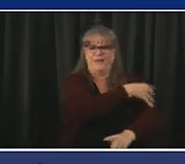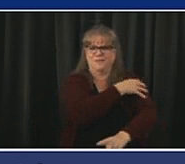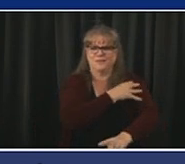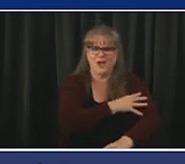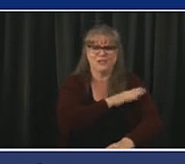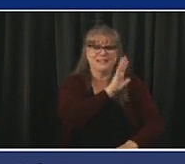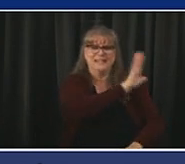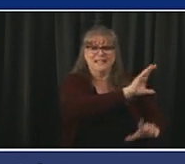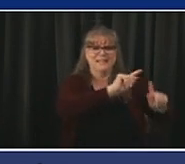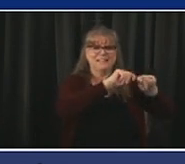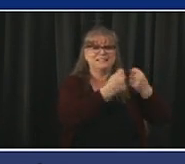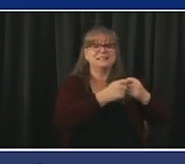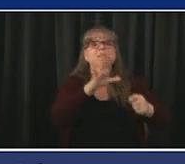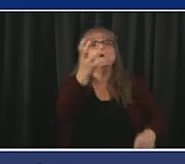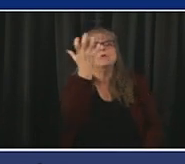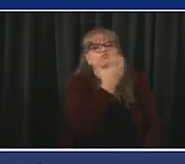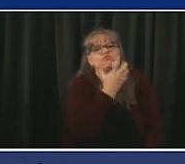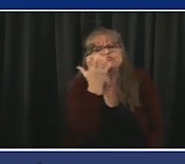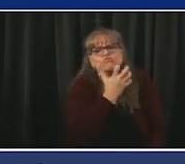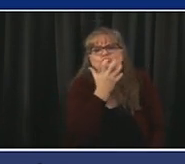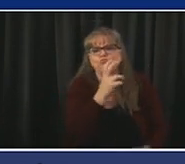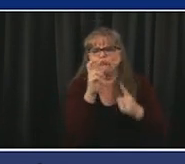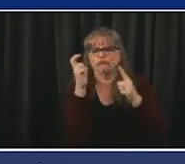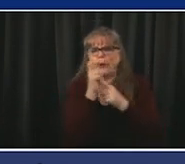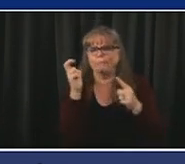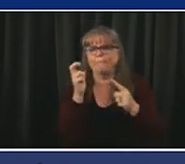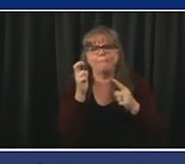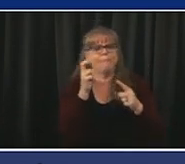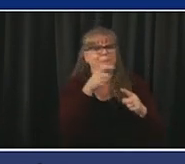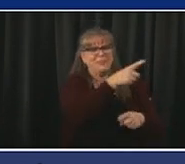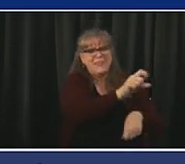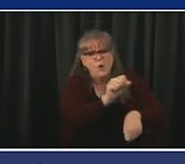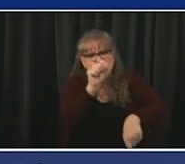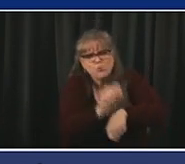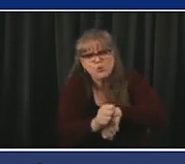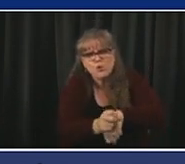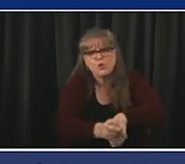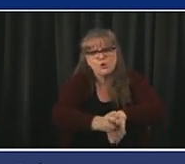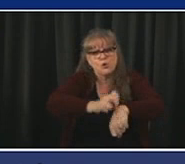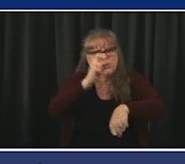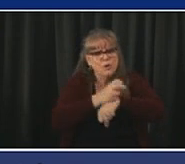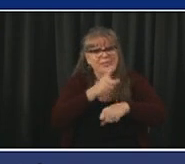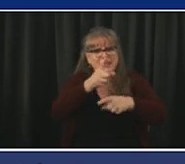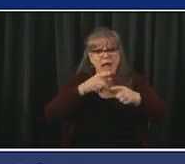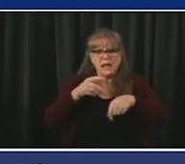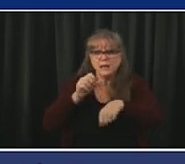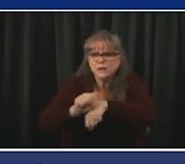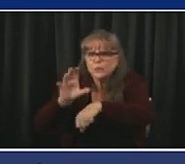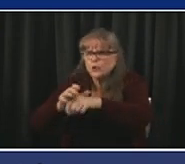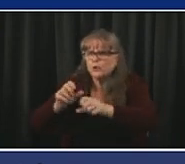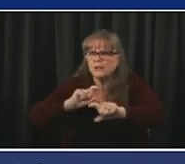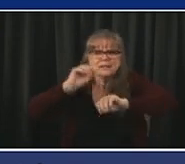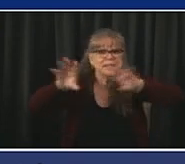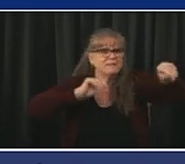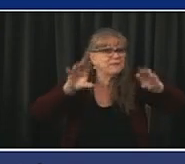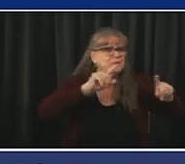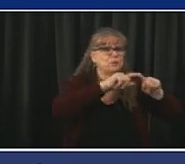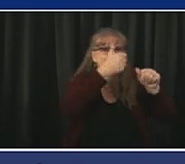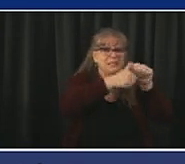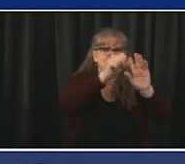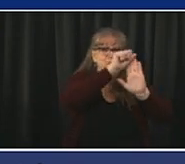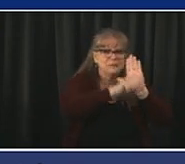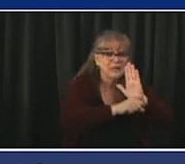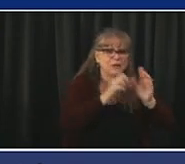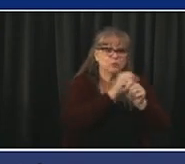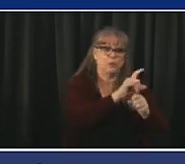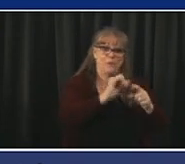all of the incredible logistics around moving this vaccine across our state in the most efficient and effective way possible. I, too, want to